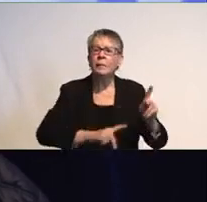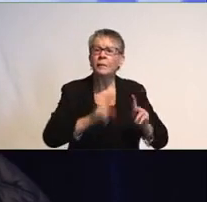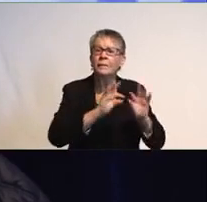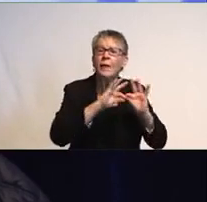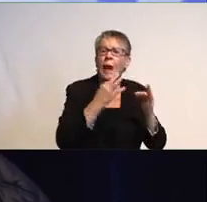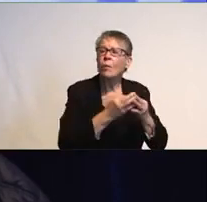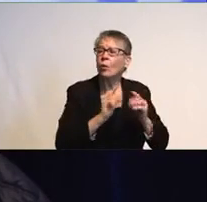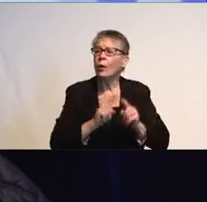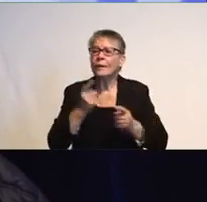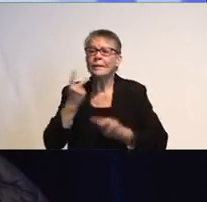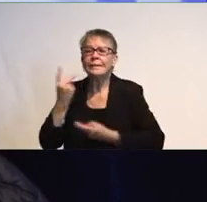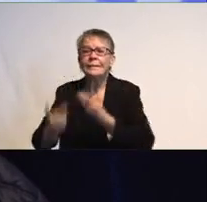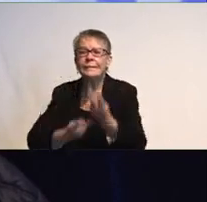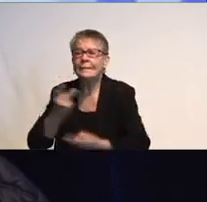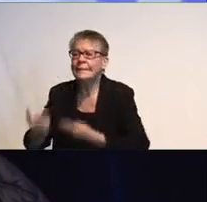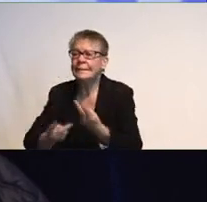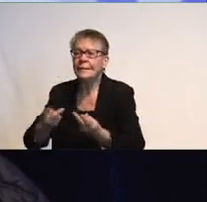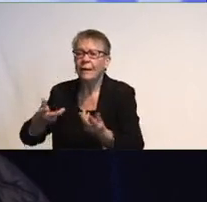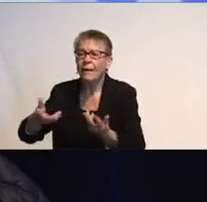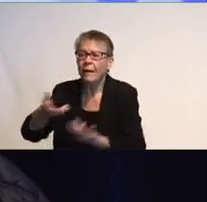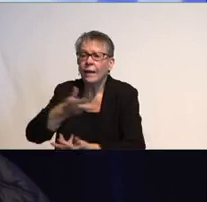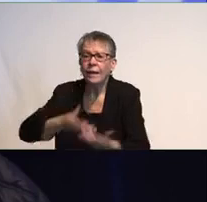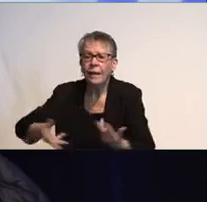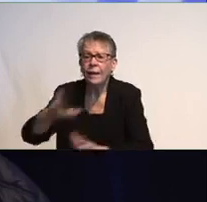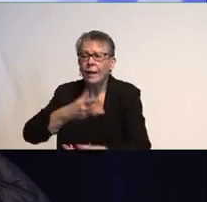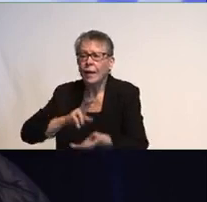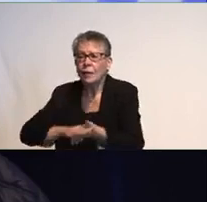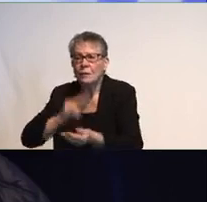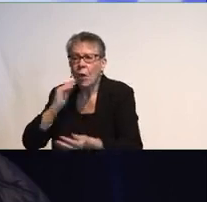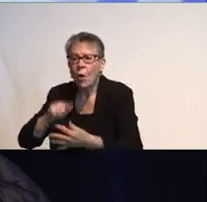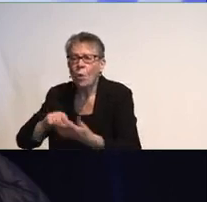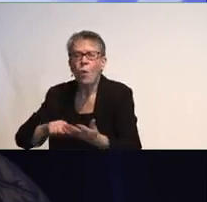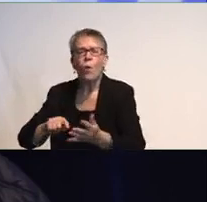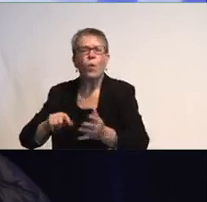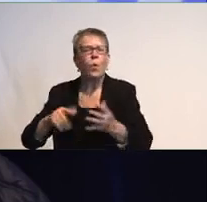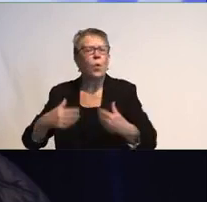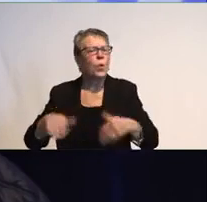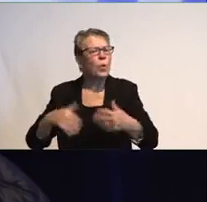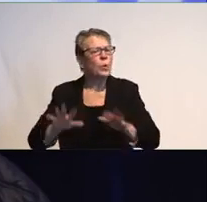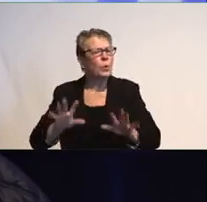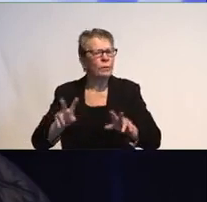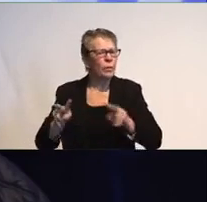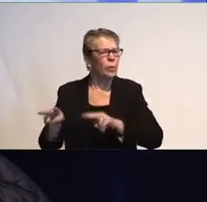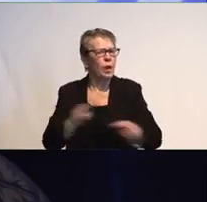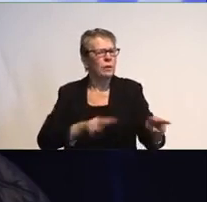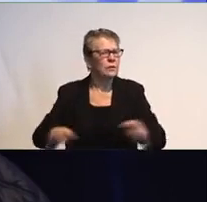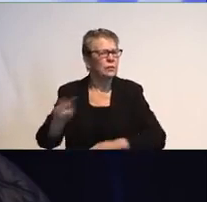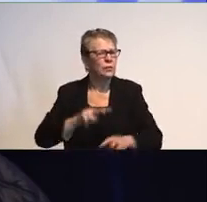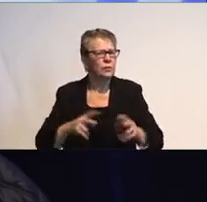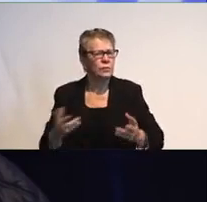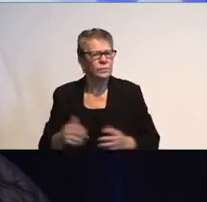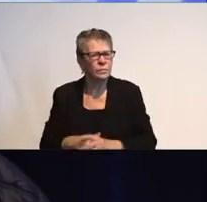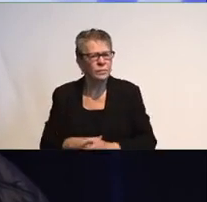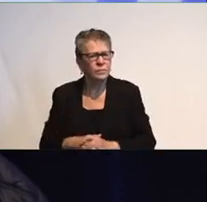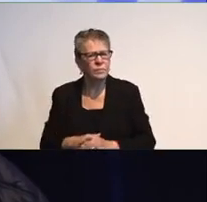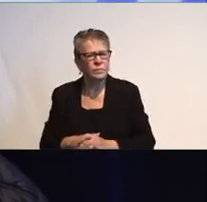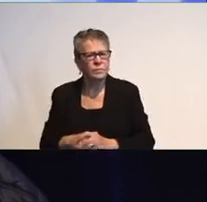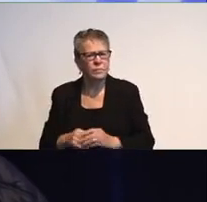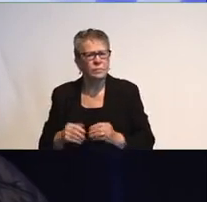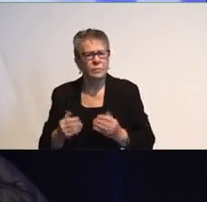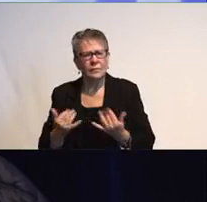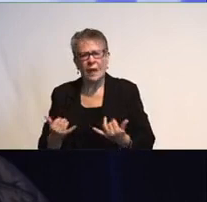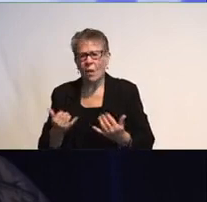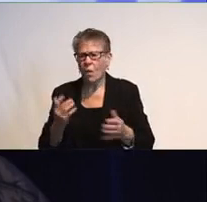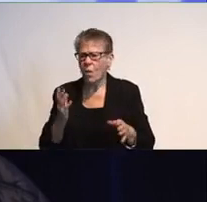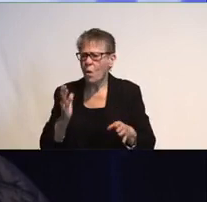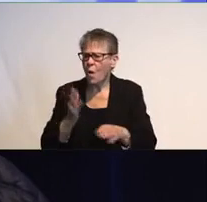have been on the rise again in these facilities. Currently, today, we are reporting 205